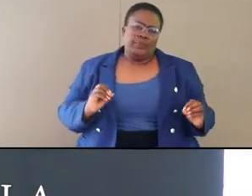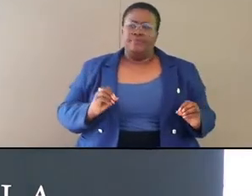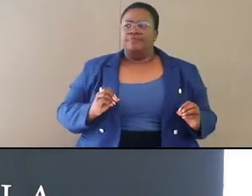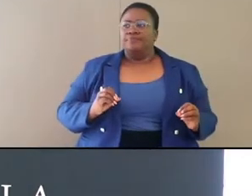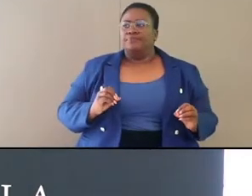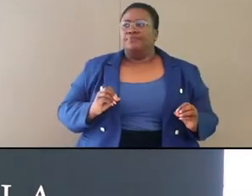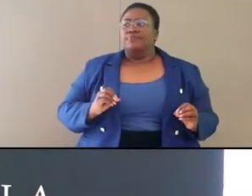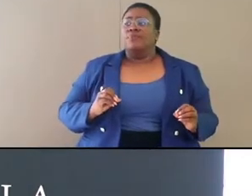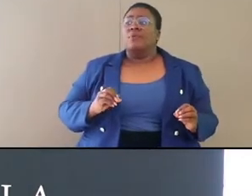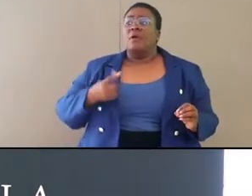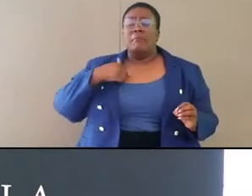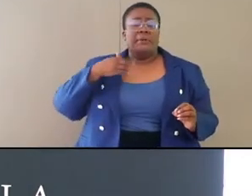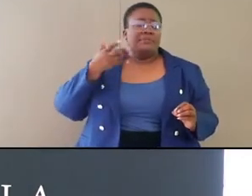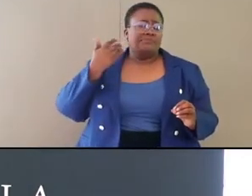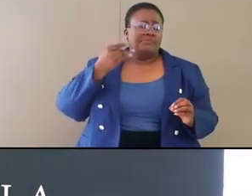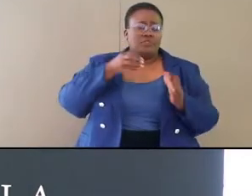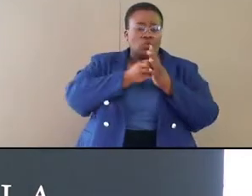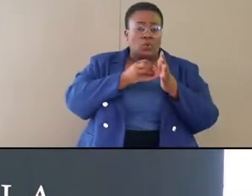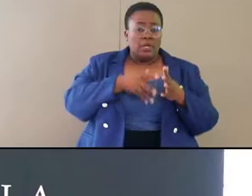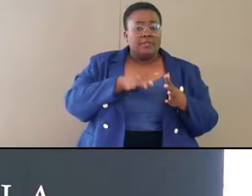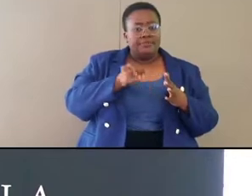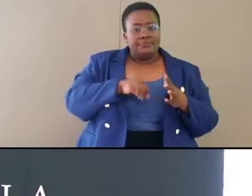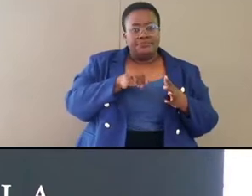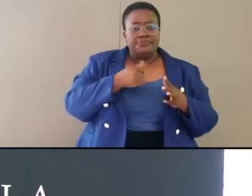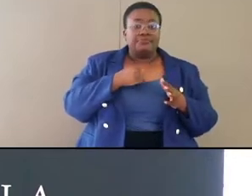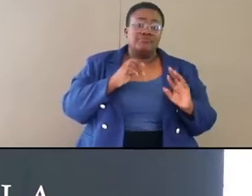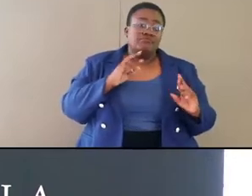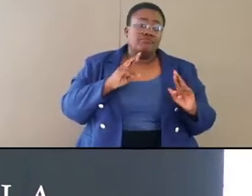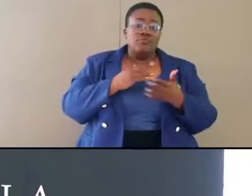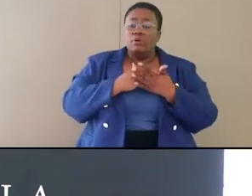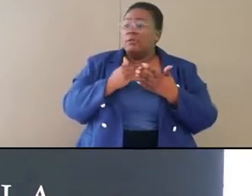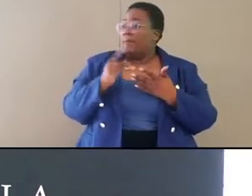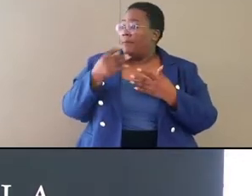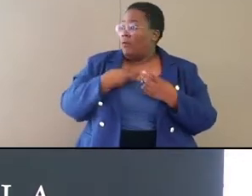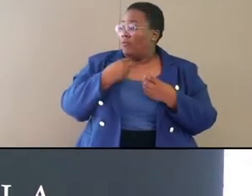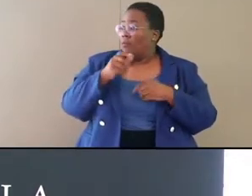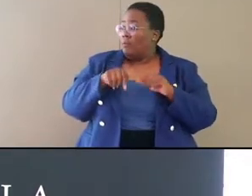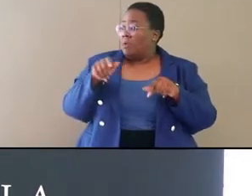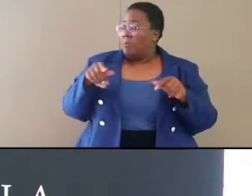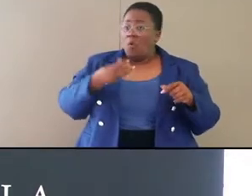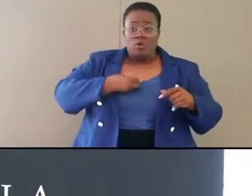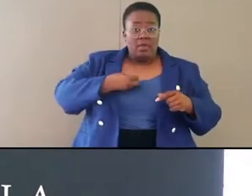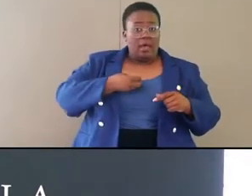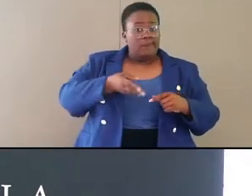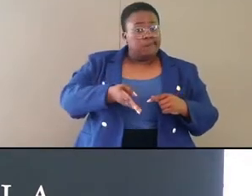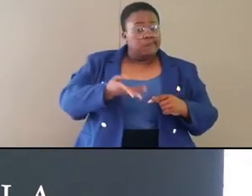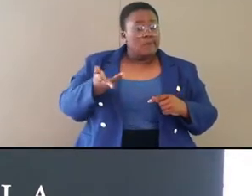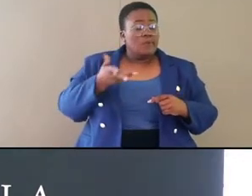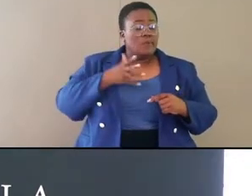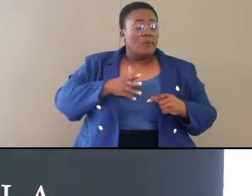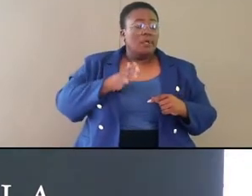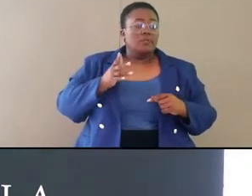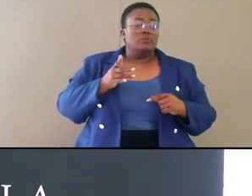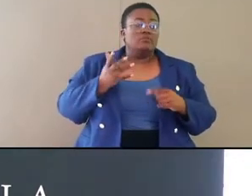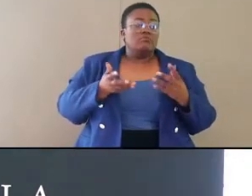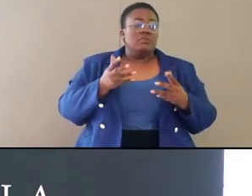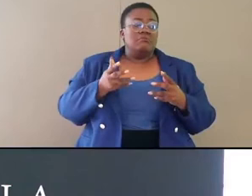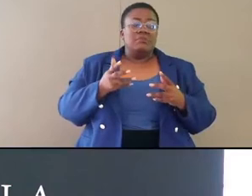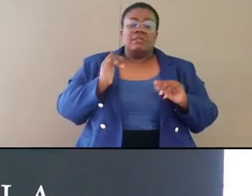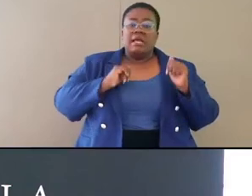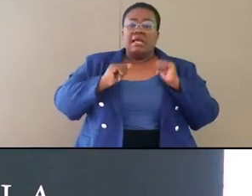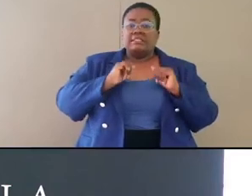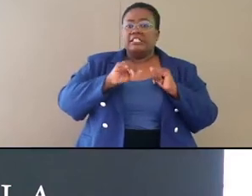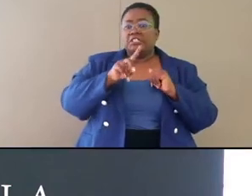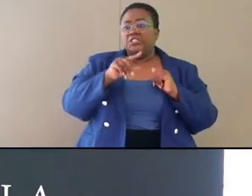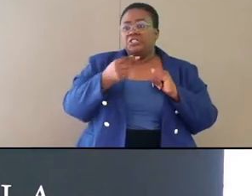been a student myself, I'm hoping that some of the young people who are here might want, as the acting DG said earlier